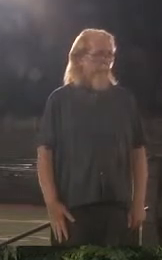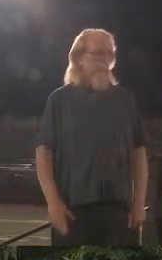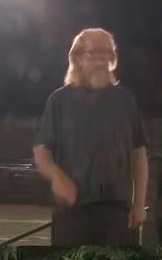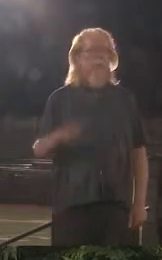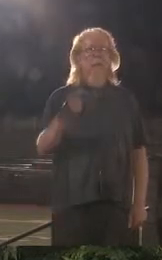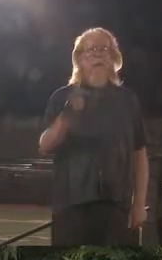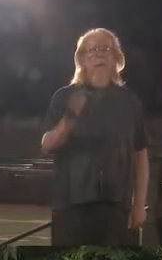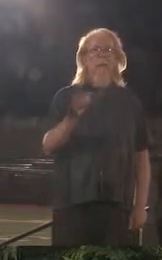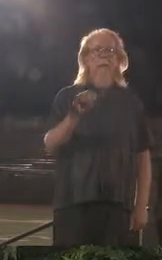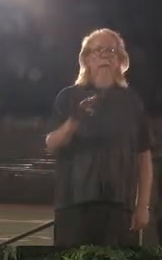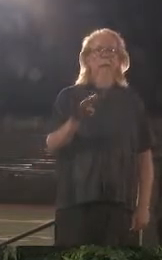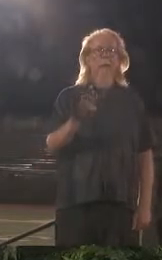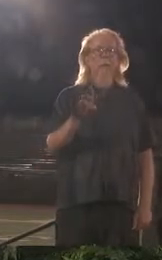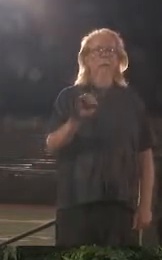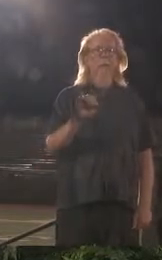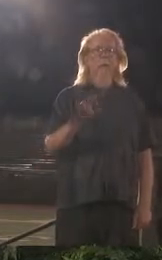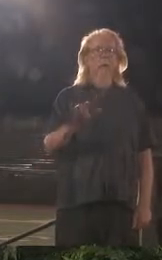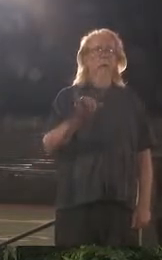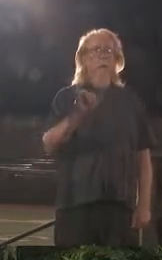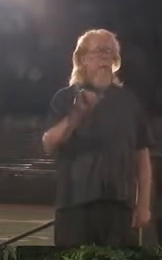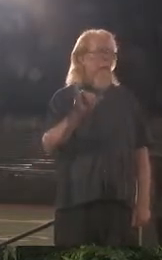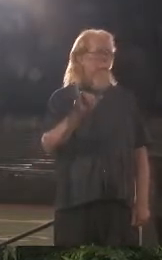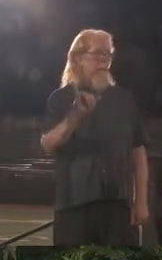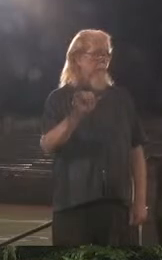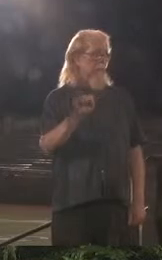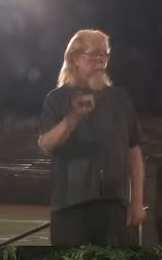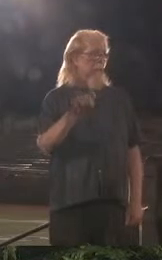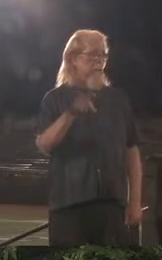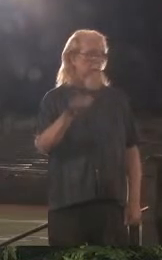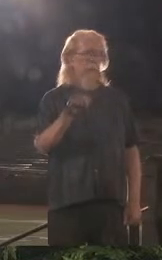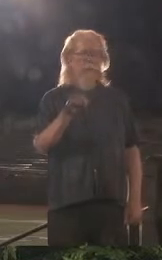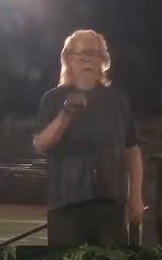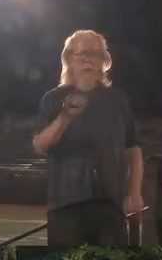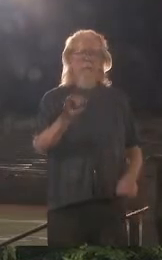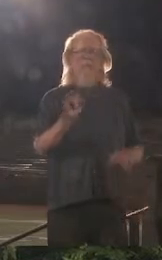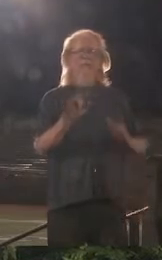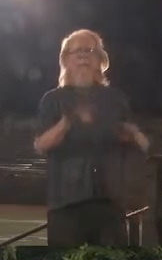Gabriel Vitala will be attending St. Philip's College.